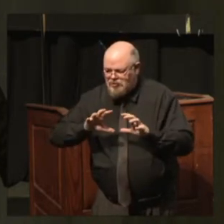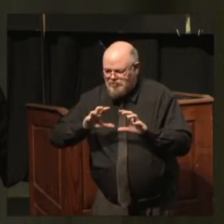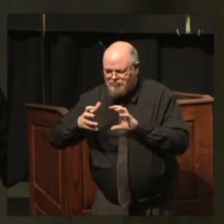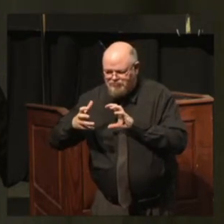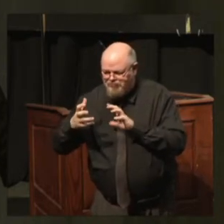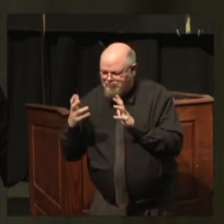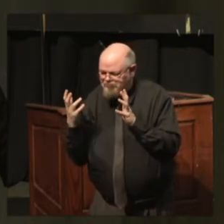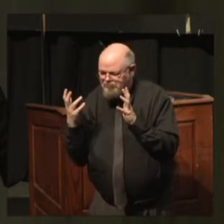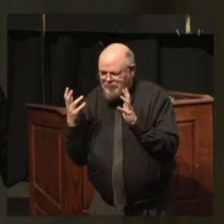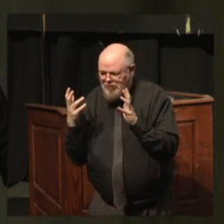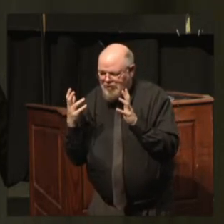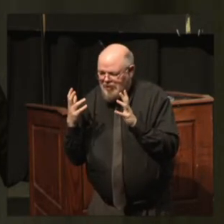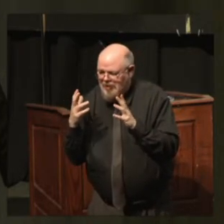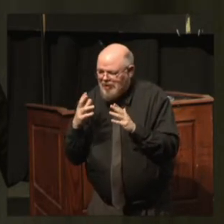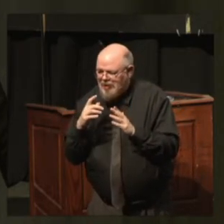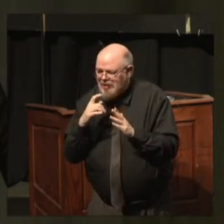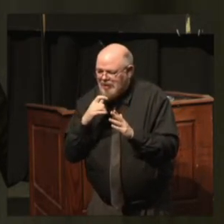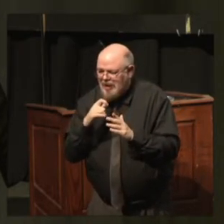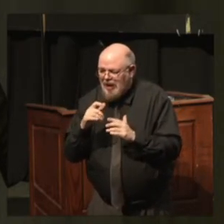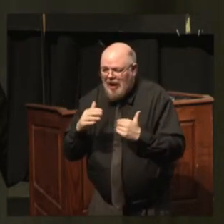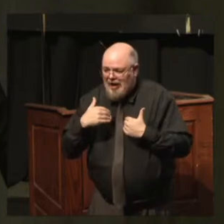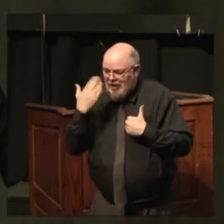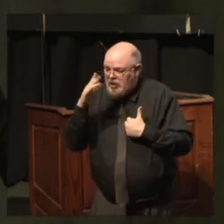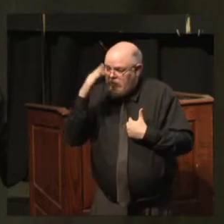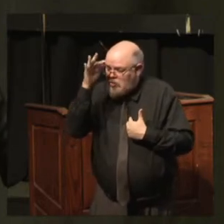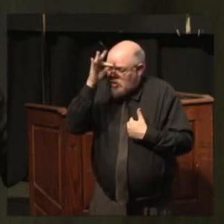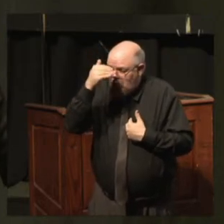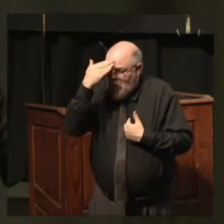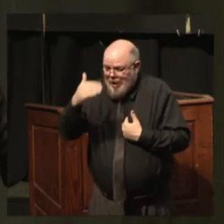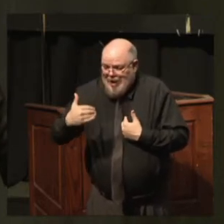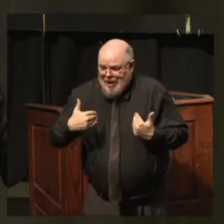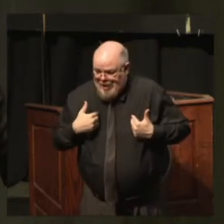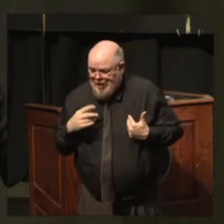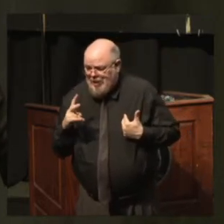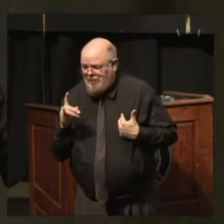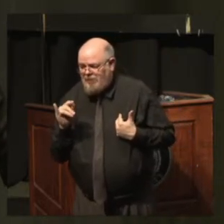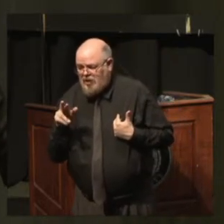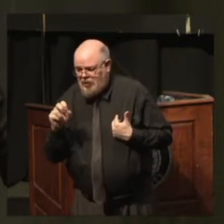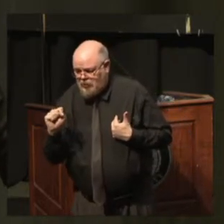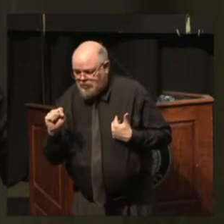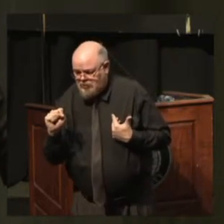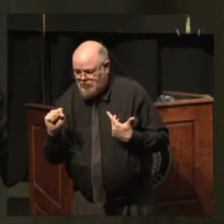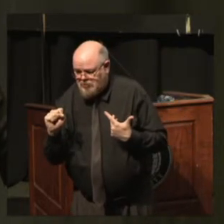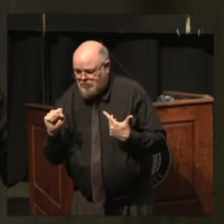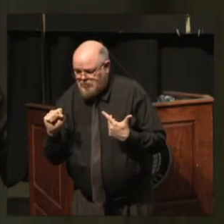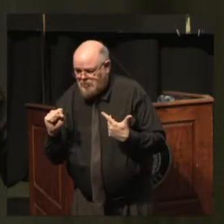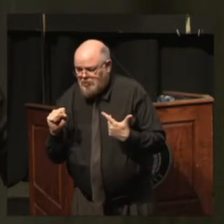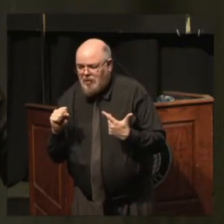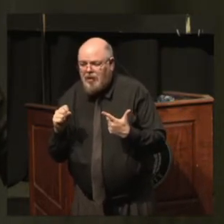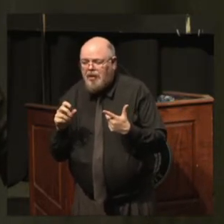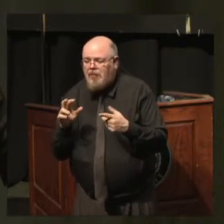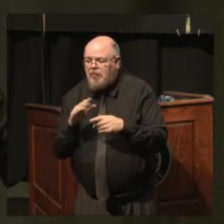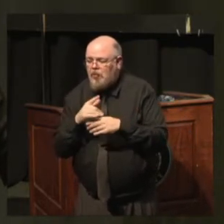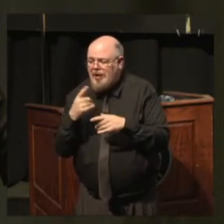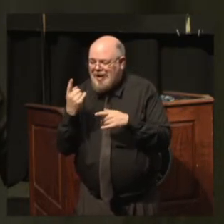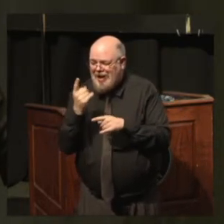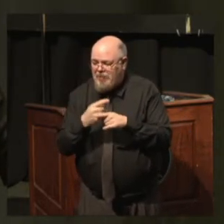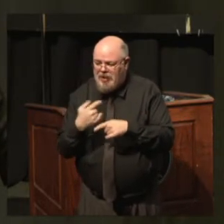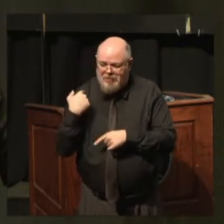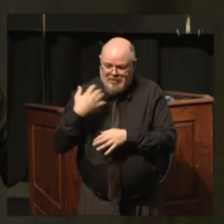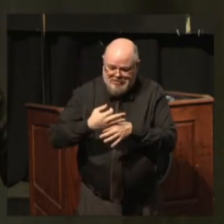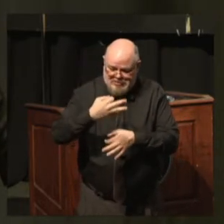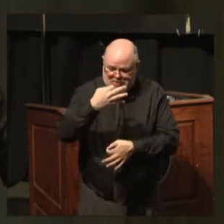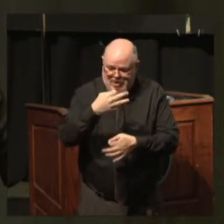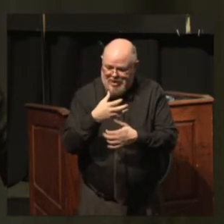inside me, and it didn't attack the virus, it attacked my spine. And it crushed it, y'all. It crushed it. My neurologist calls